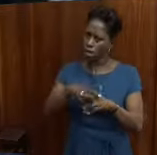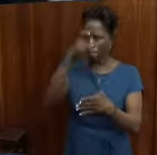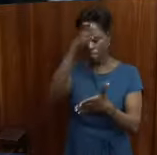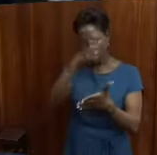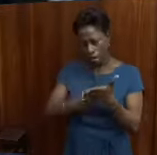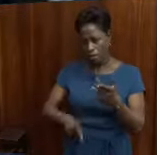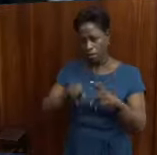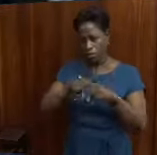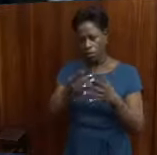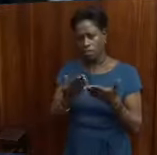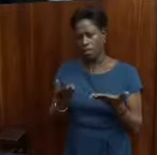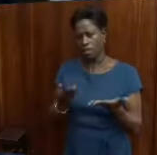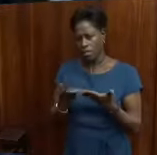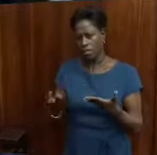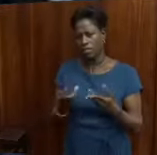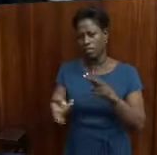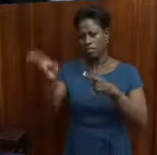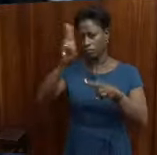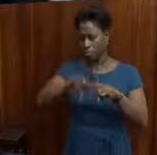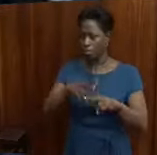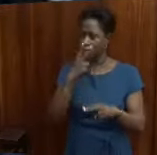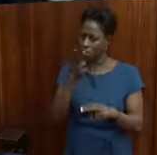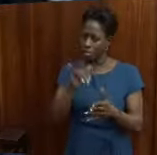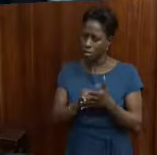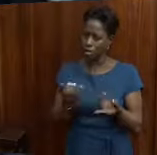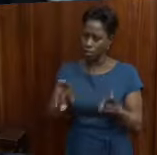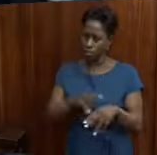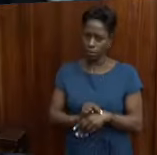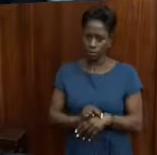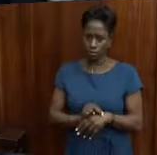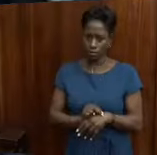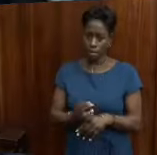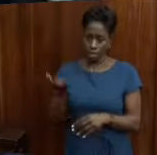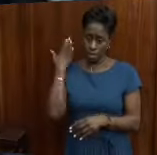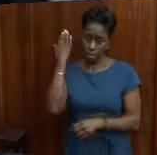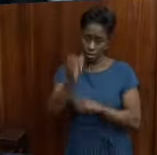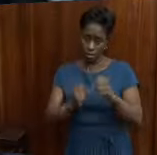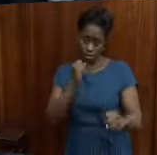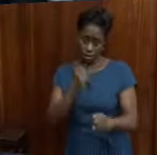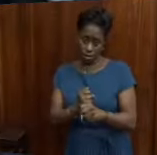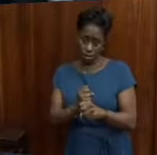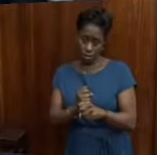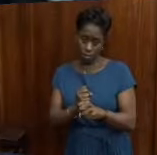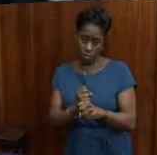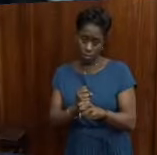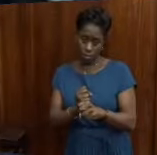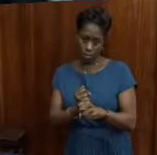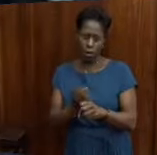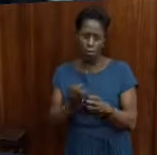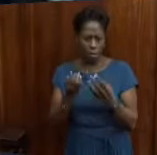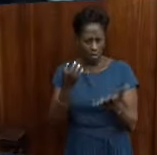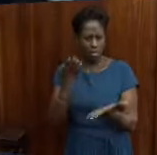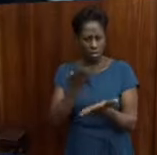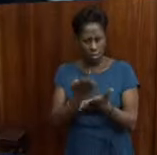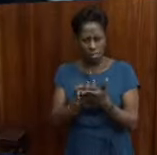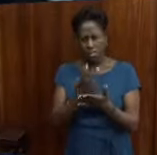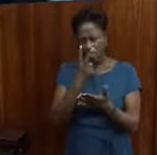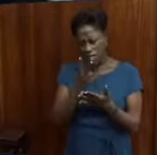St. Lucian consumers. Mr. Speaker, in 2021, most economies saw some level of recovery from